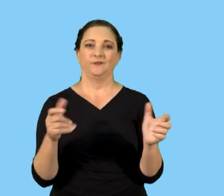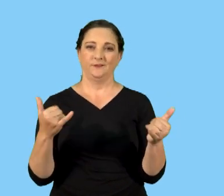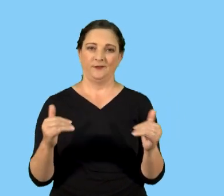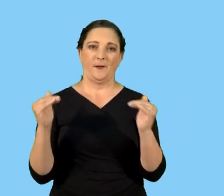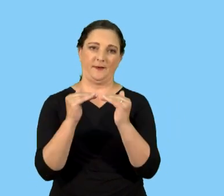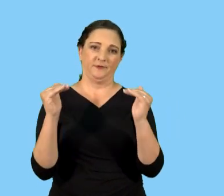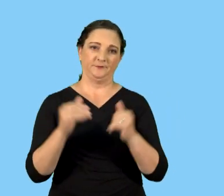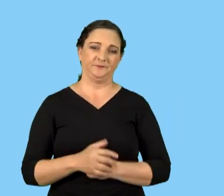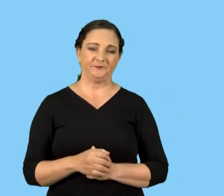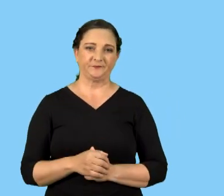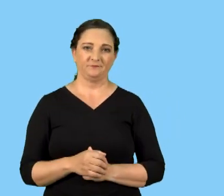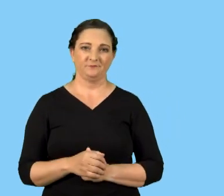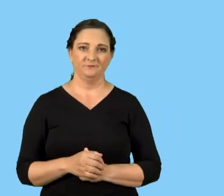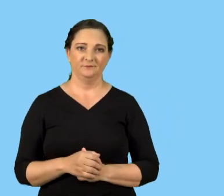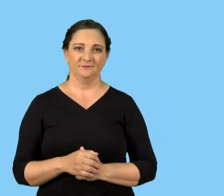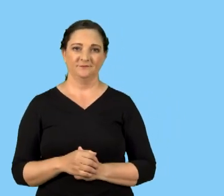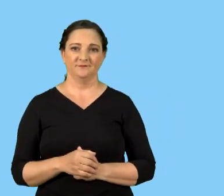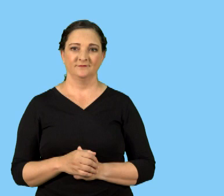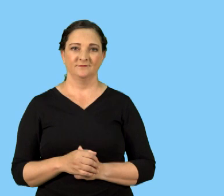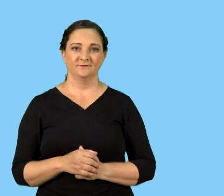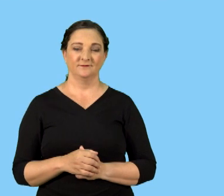and the right-hand side, they are balanced.